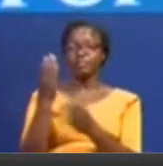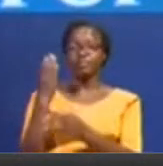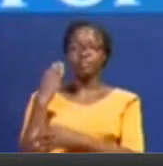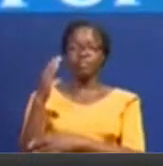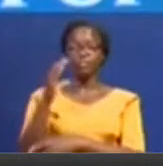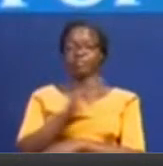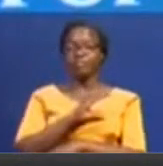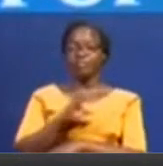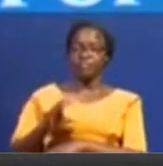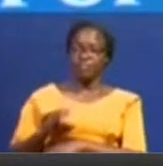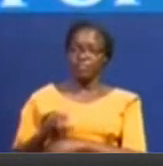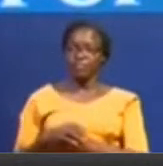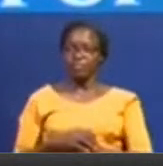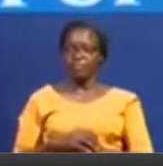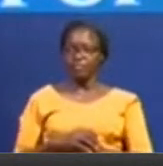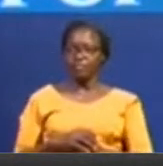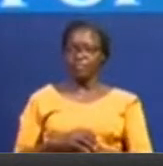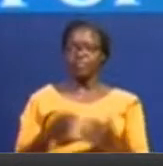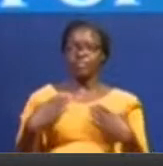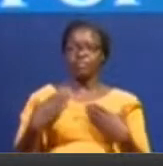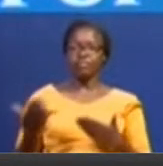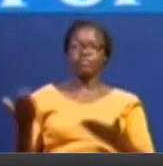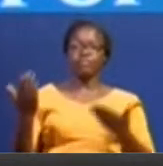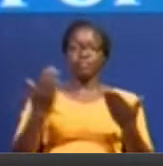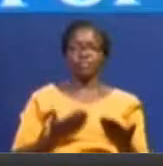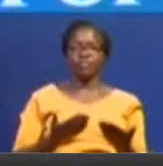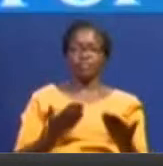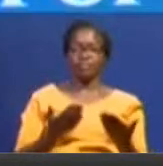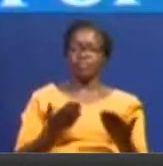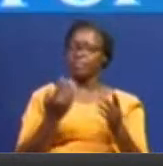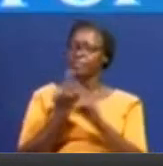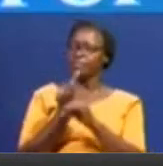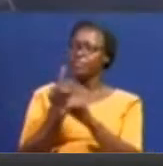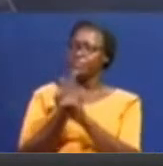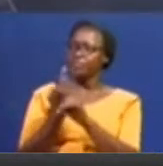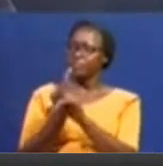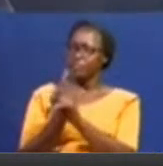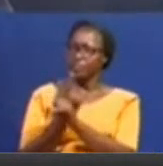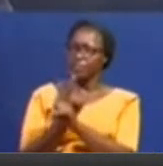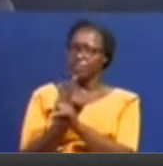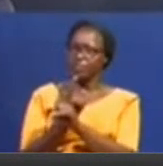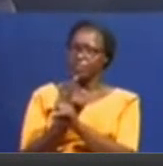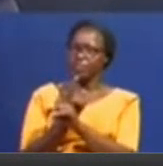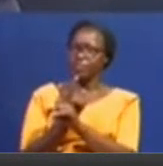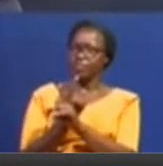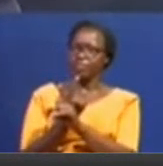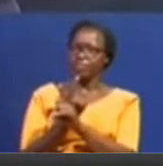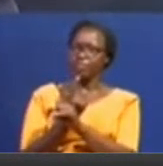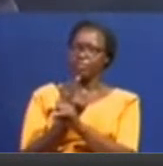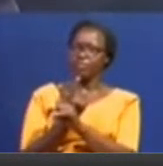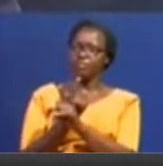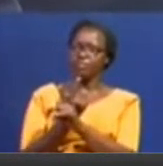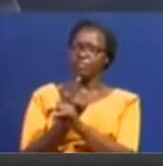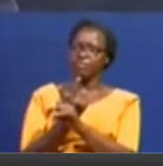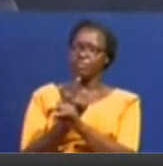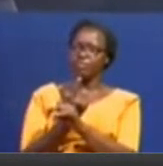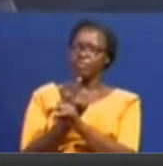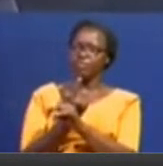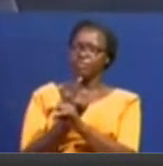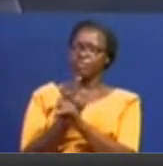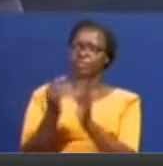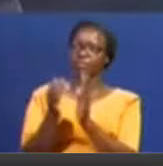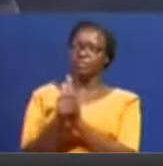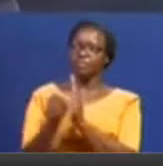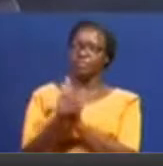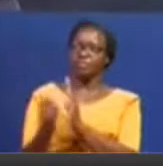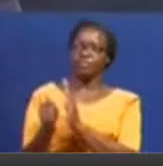that commission. Yes. The people we are bringing on board are of different diversity and I mean diverse